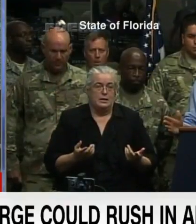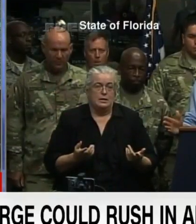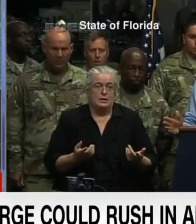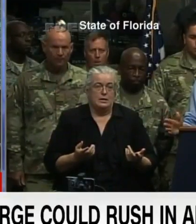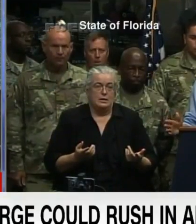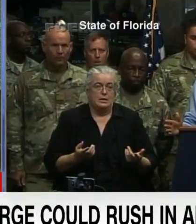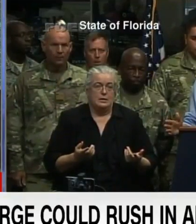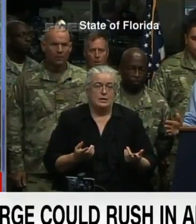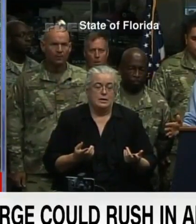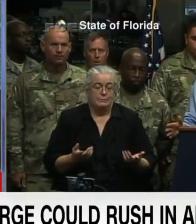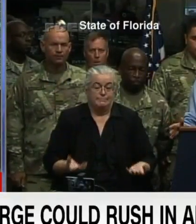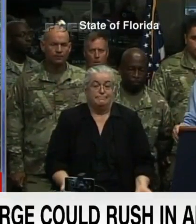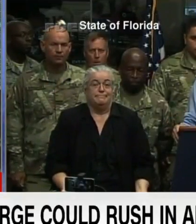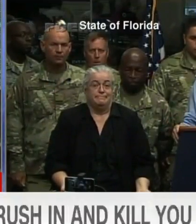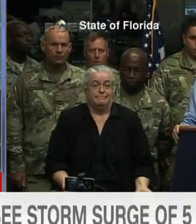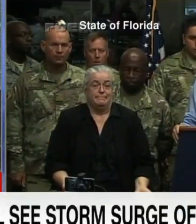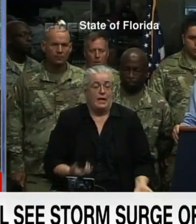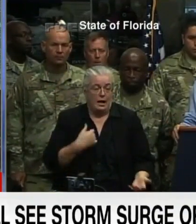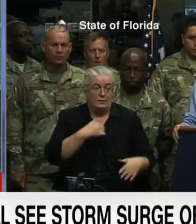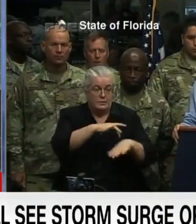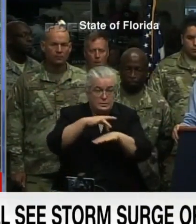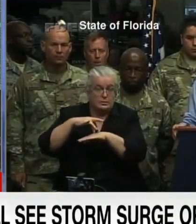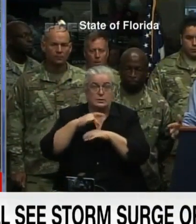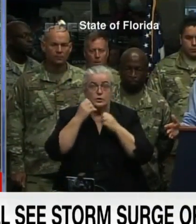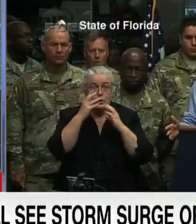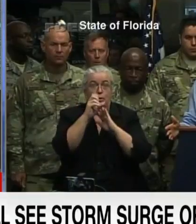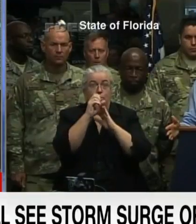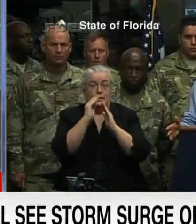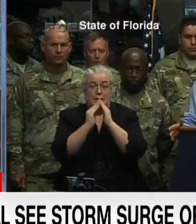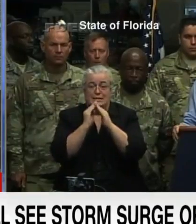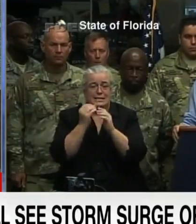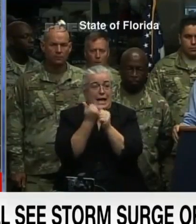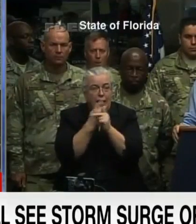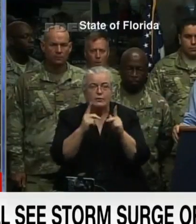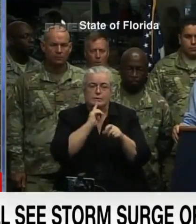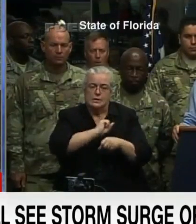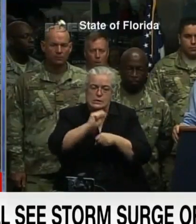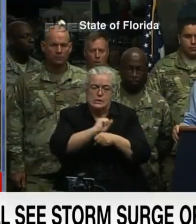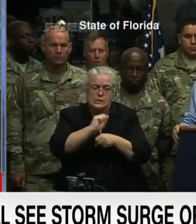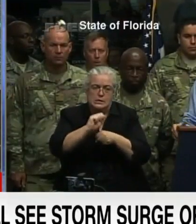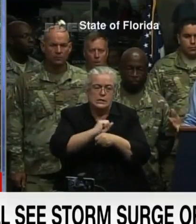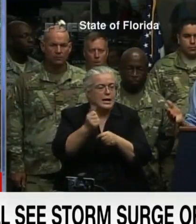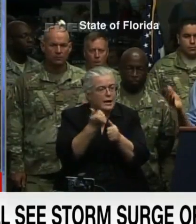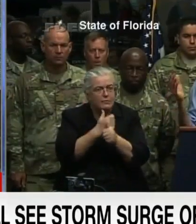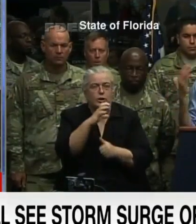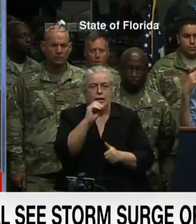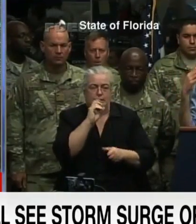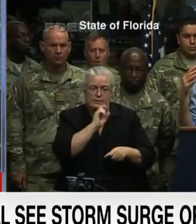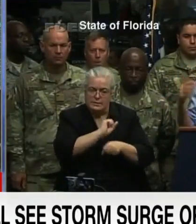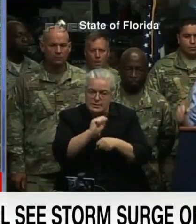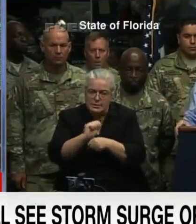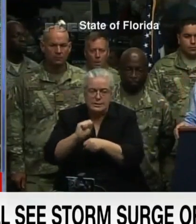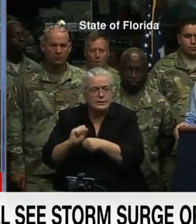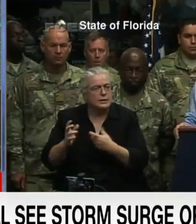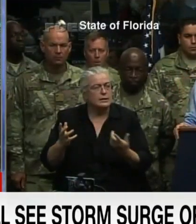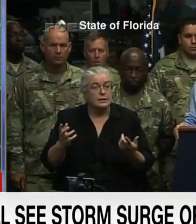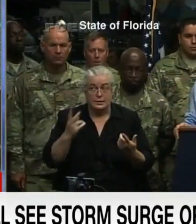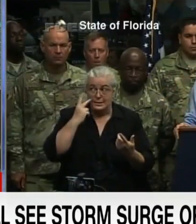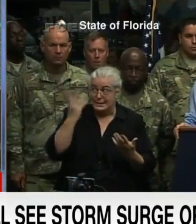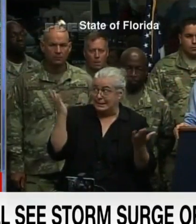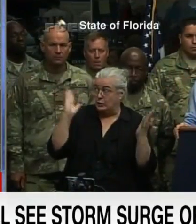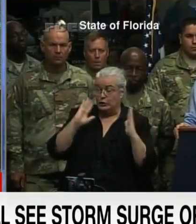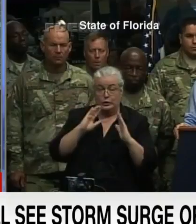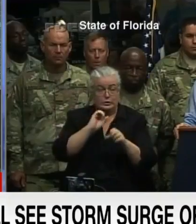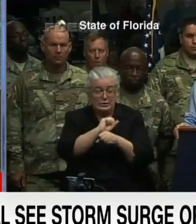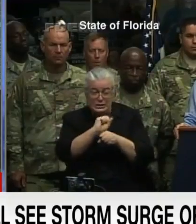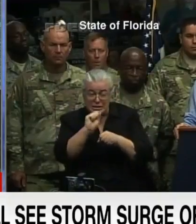I've been in so many cities this week. I can tell you they're working hard. All these counties are working hard. You can see how hard people are working here. I can tell